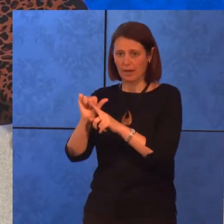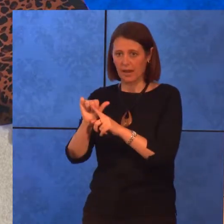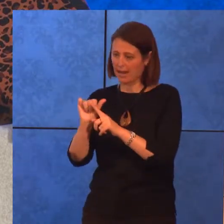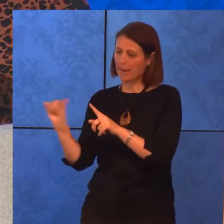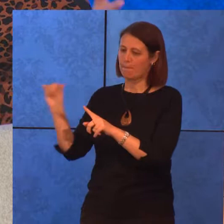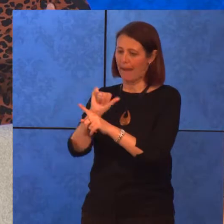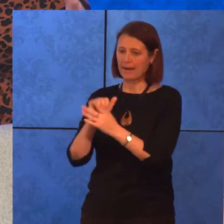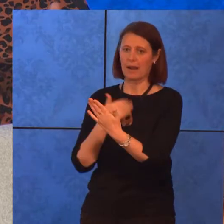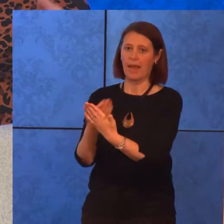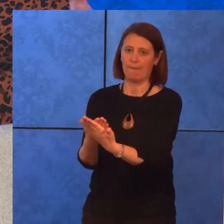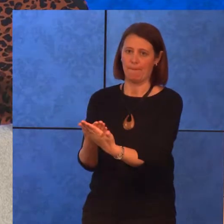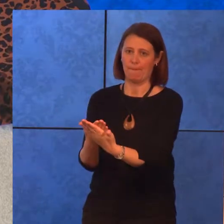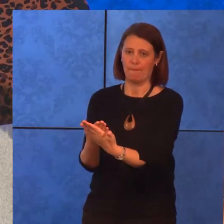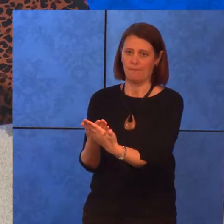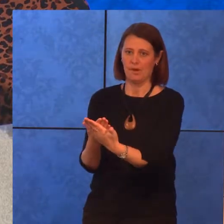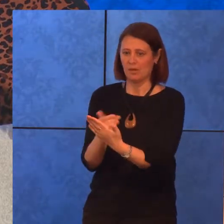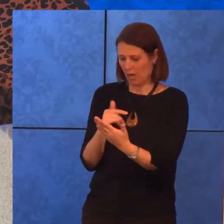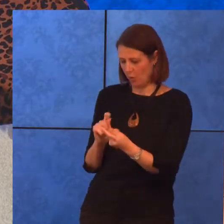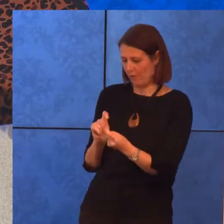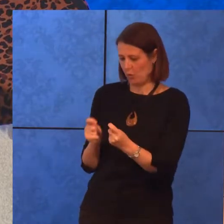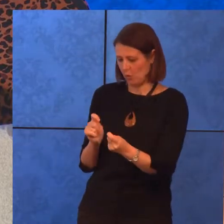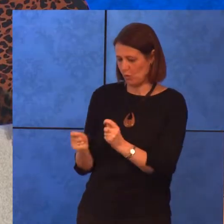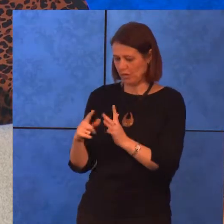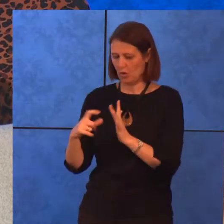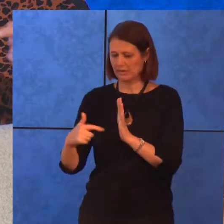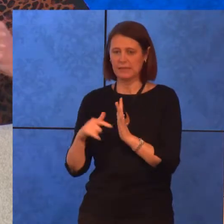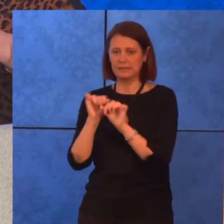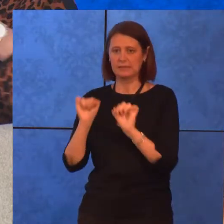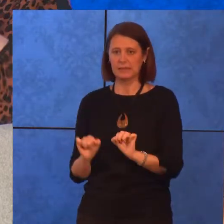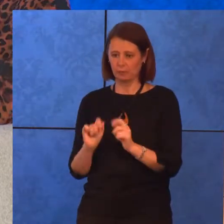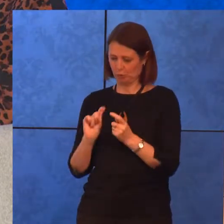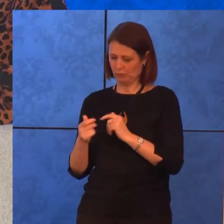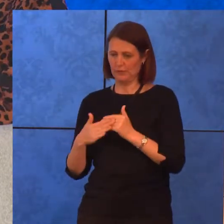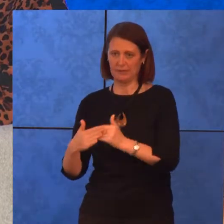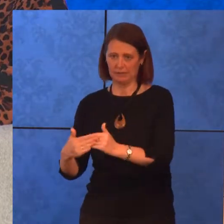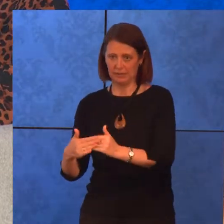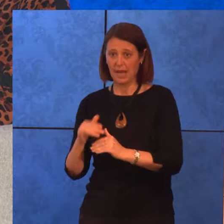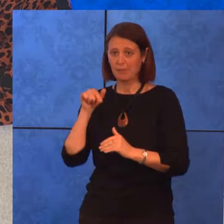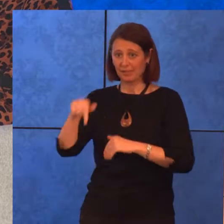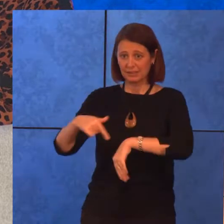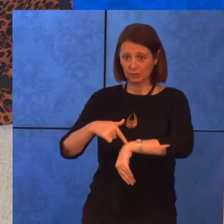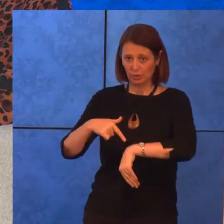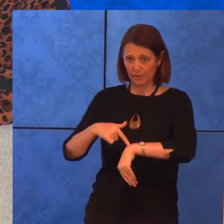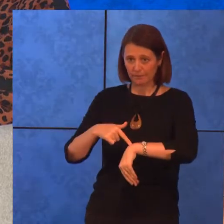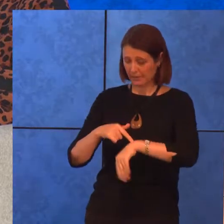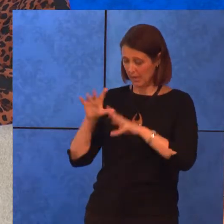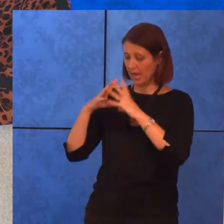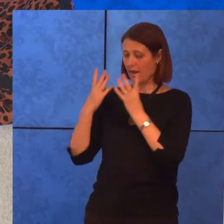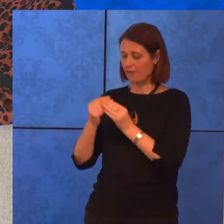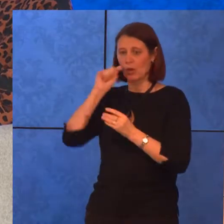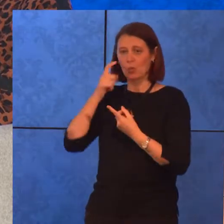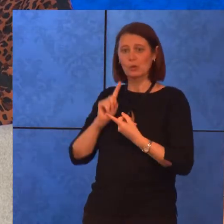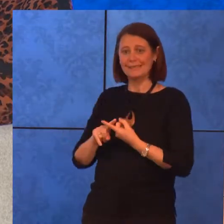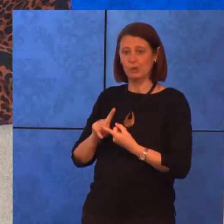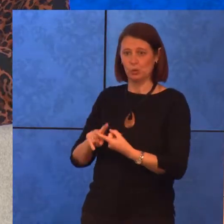claim against that, so we had a little tweak in the ICT system to fix it. But this time what we'll do is everything will